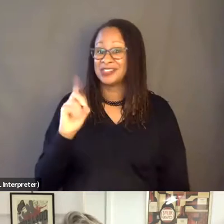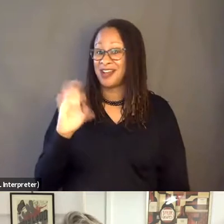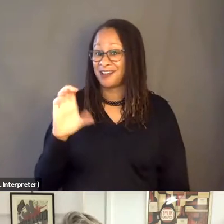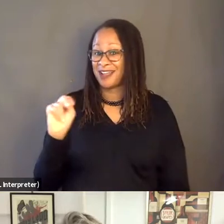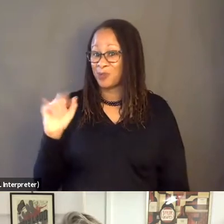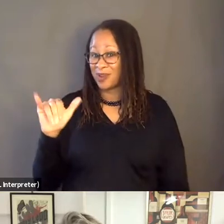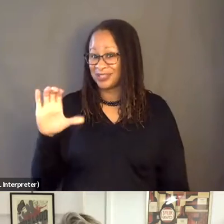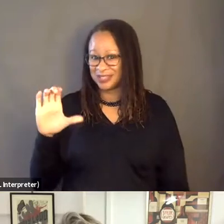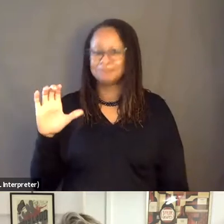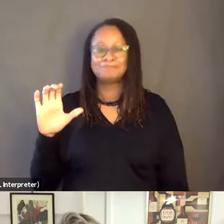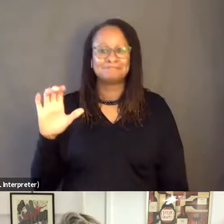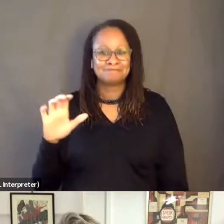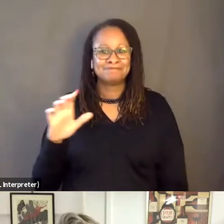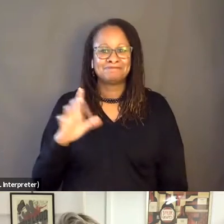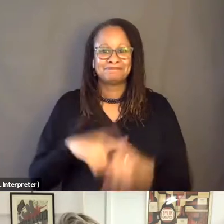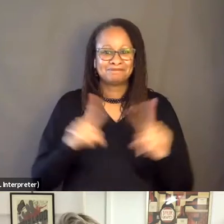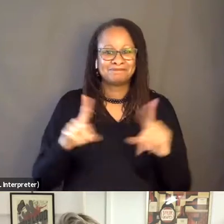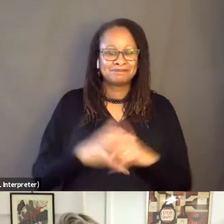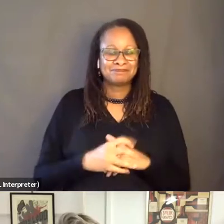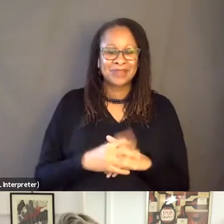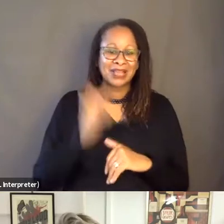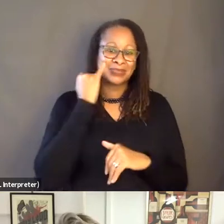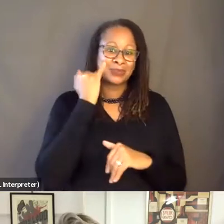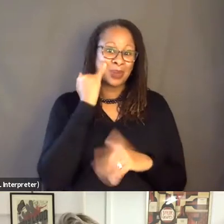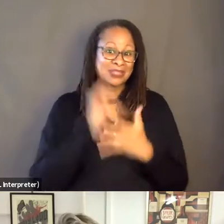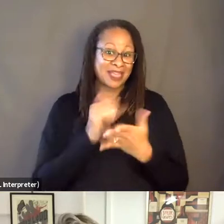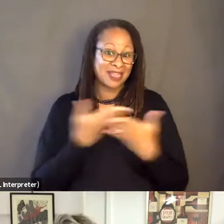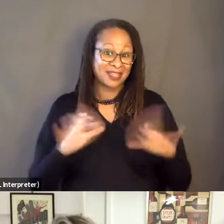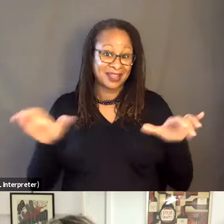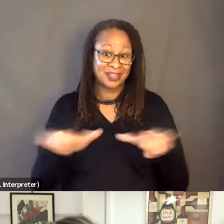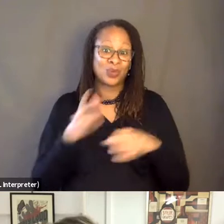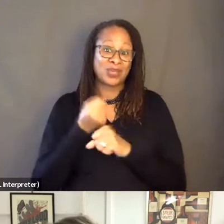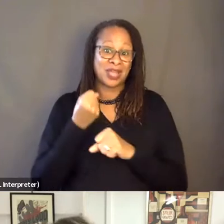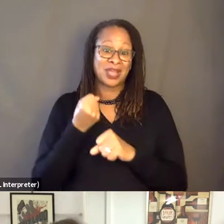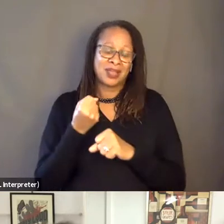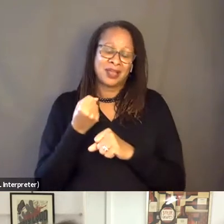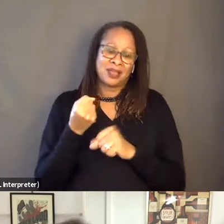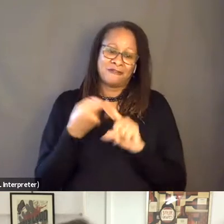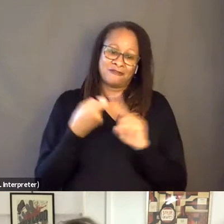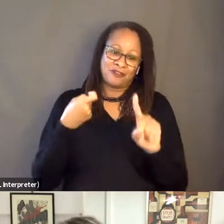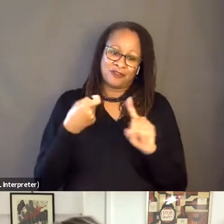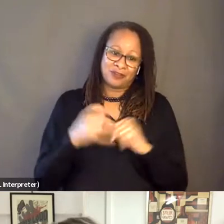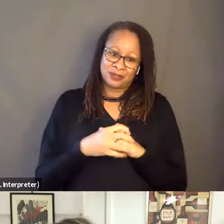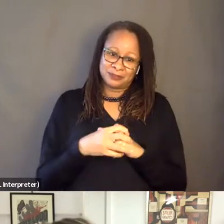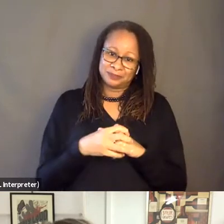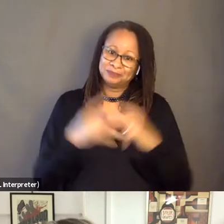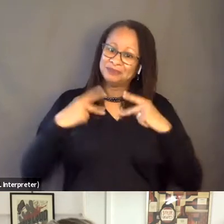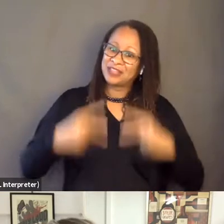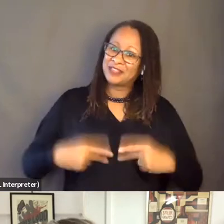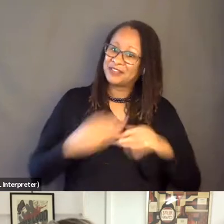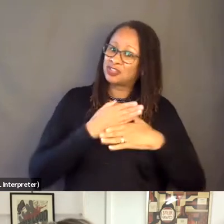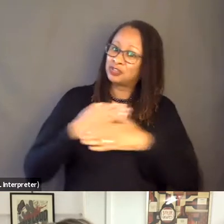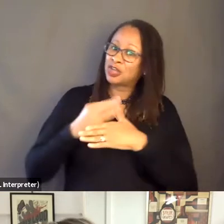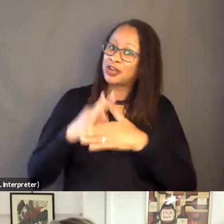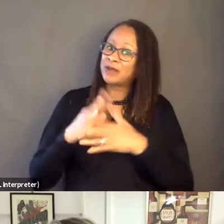But yeah, it's been, I suppose that thing that you get from the physical showing of a